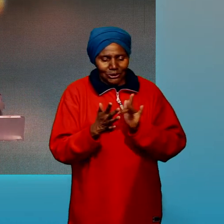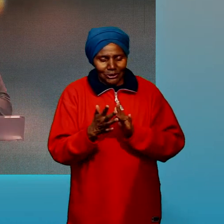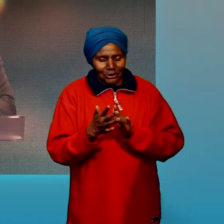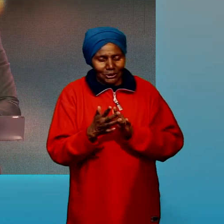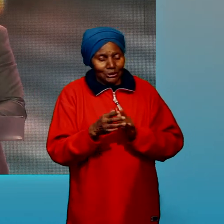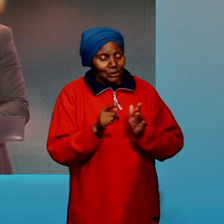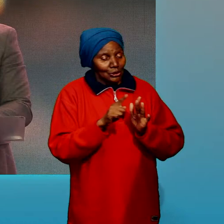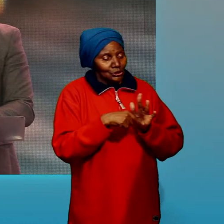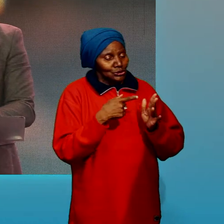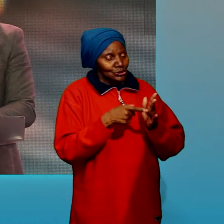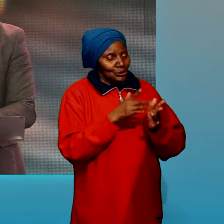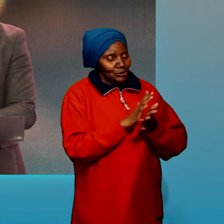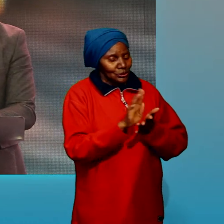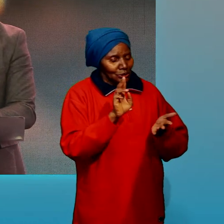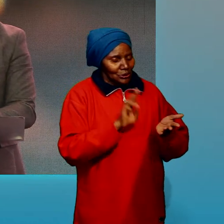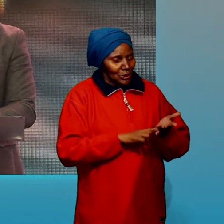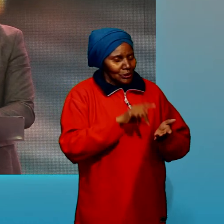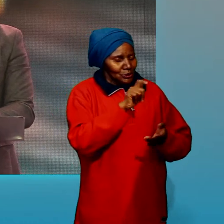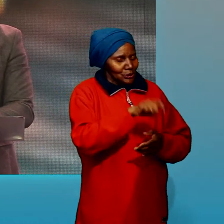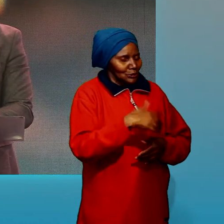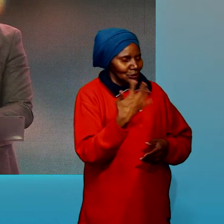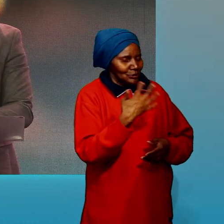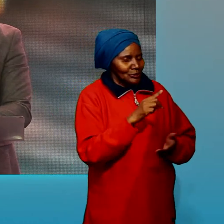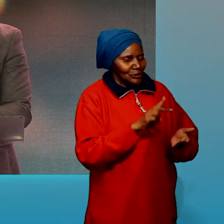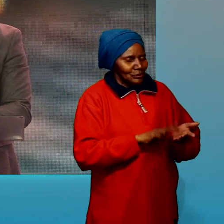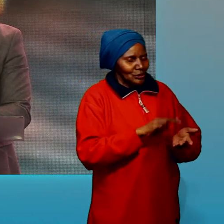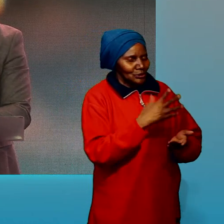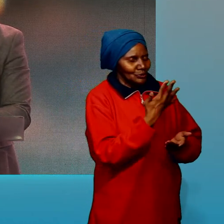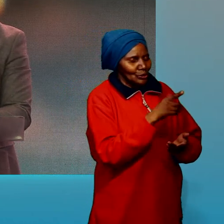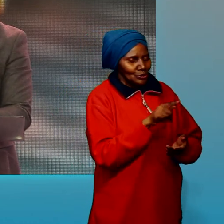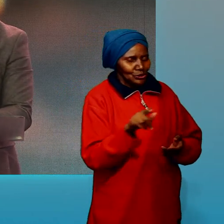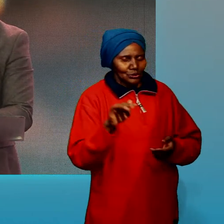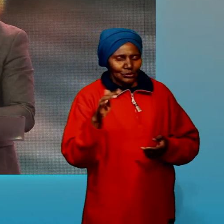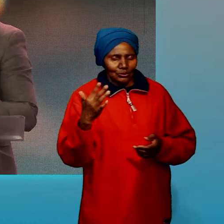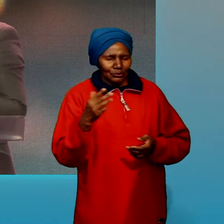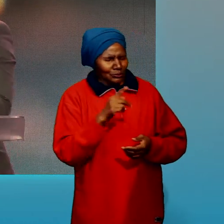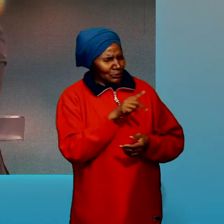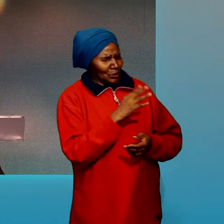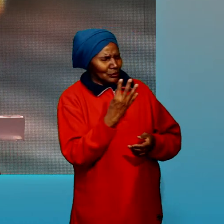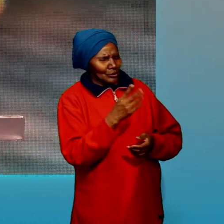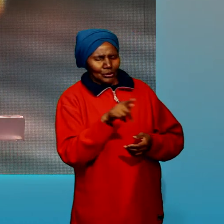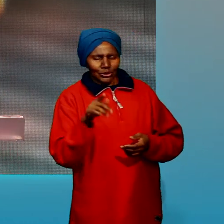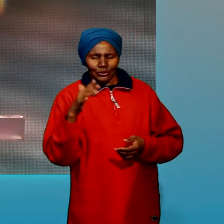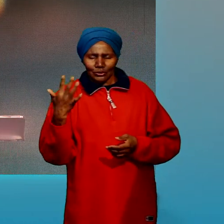of John 15. Abide in me. The word